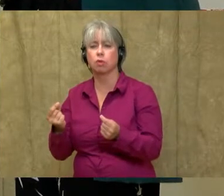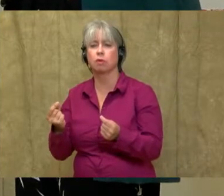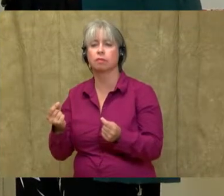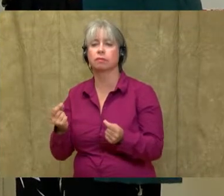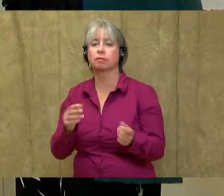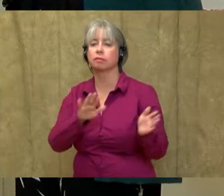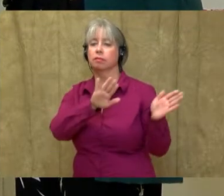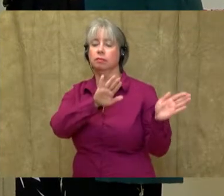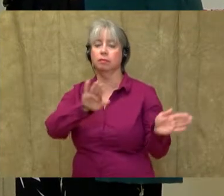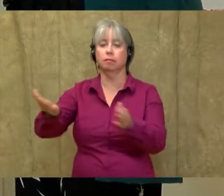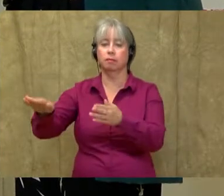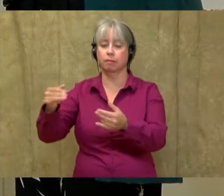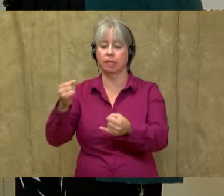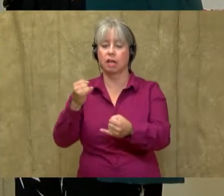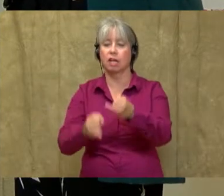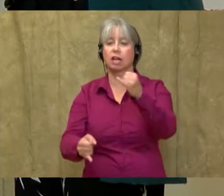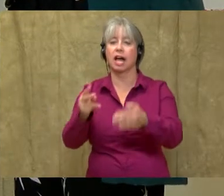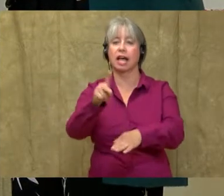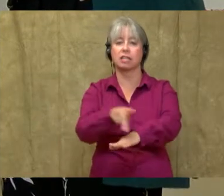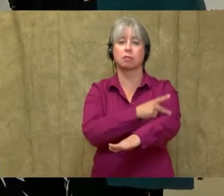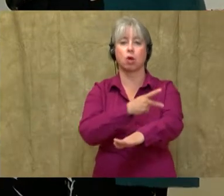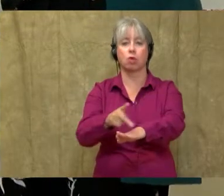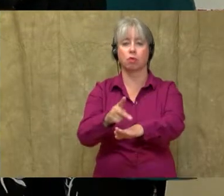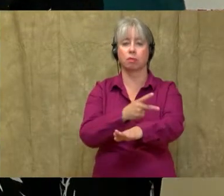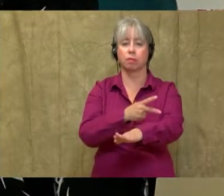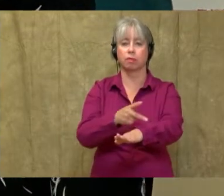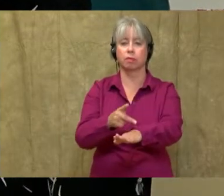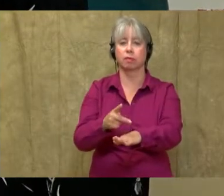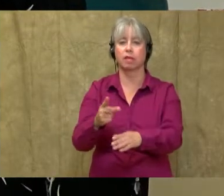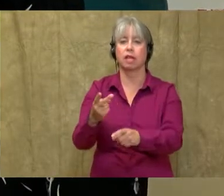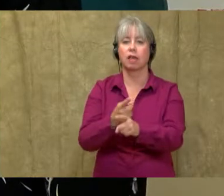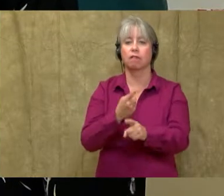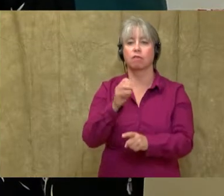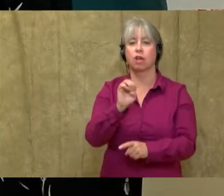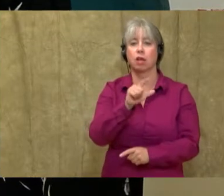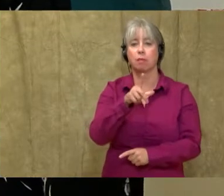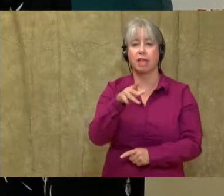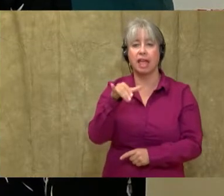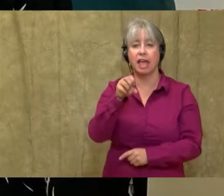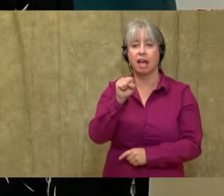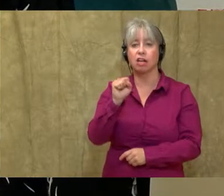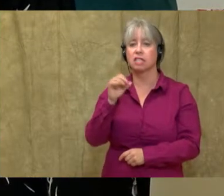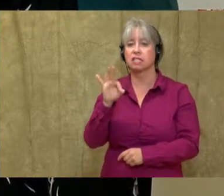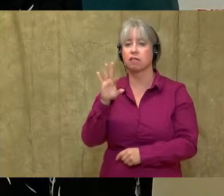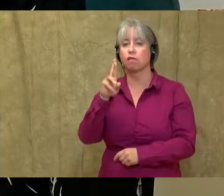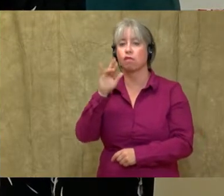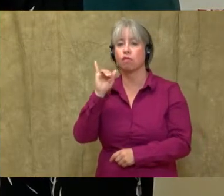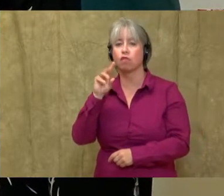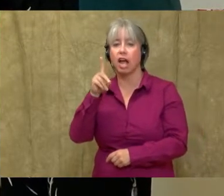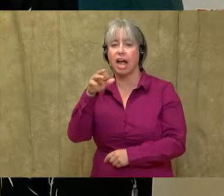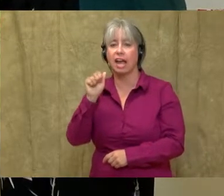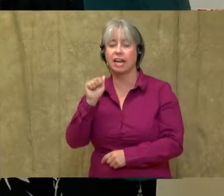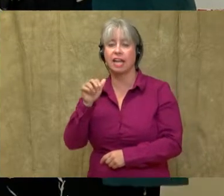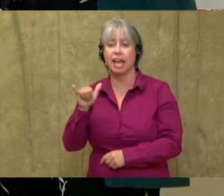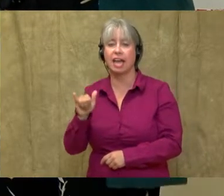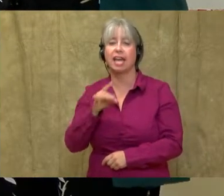poem for today. This poem was written by Ellis Friday, a 7-year-old. She did not title this